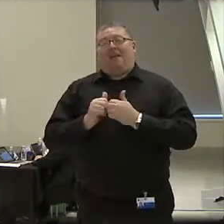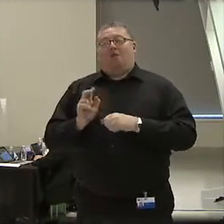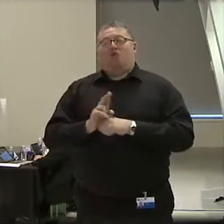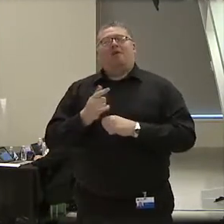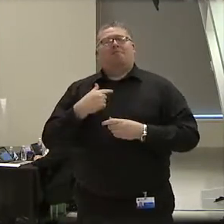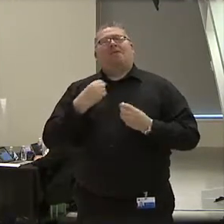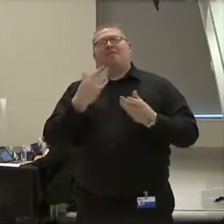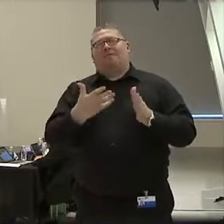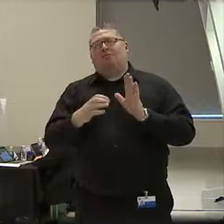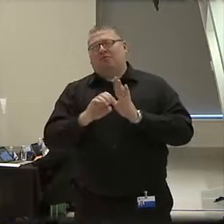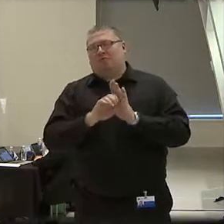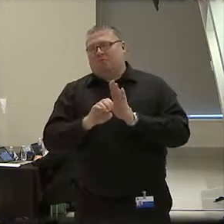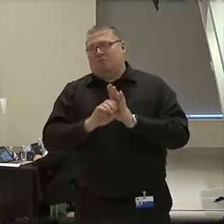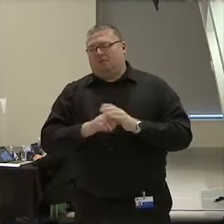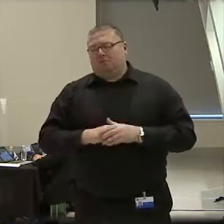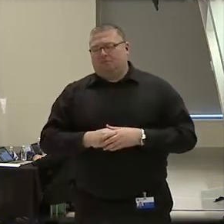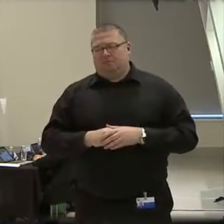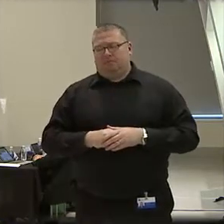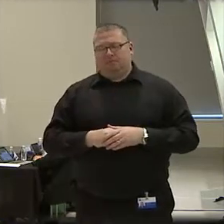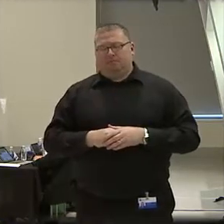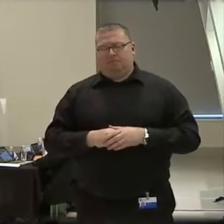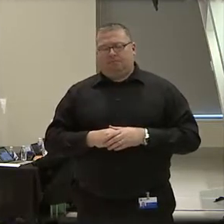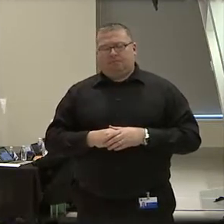an example. When during